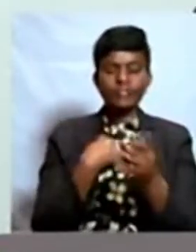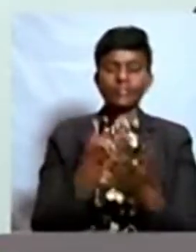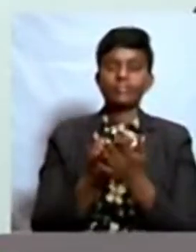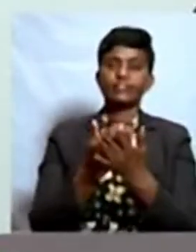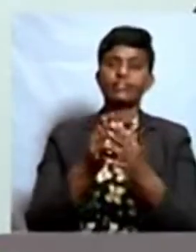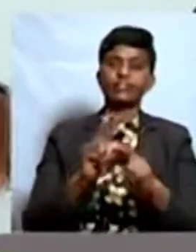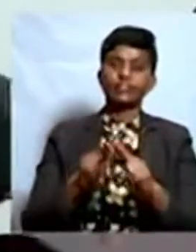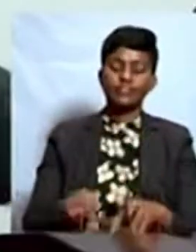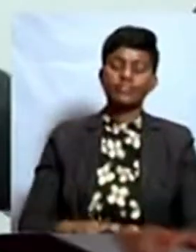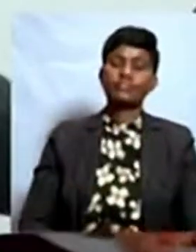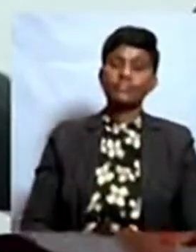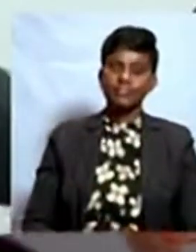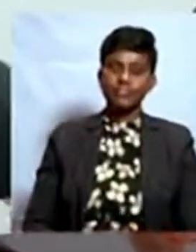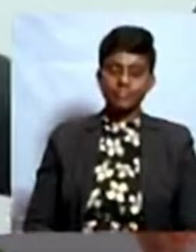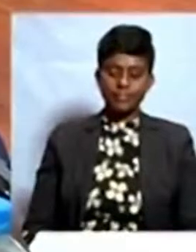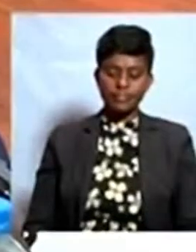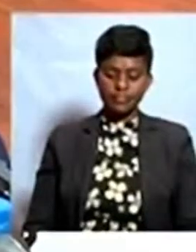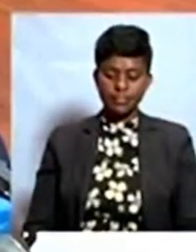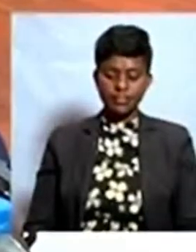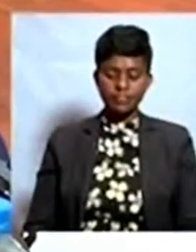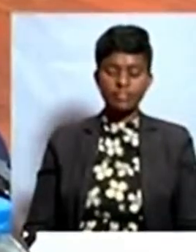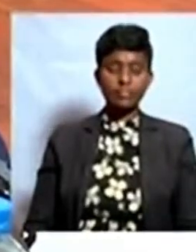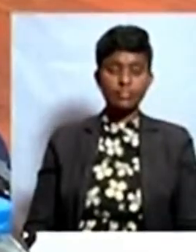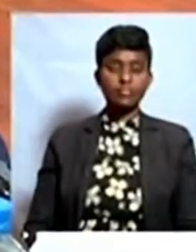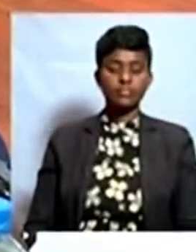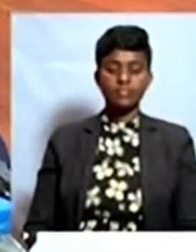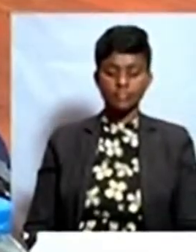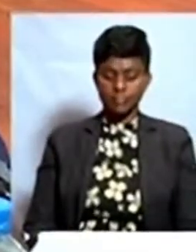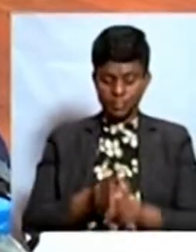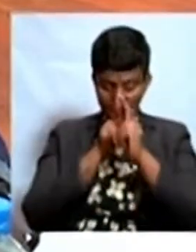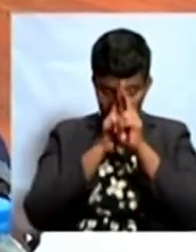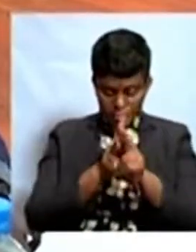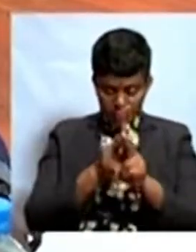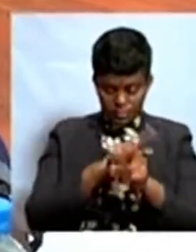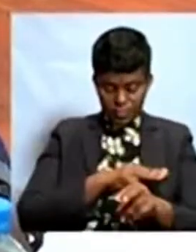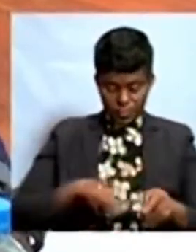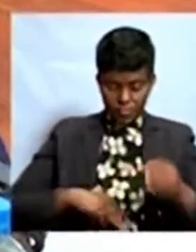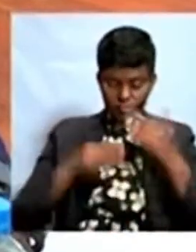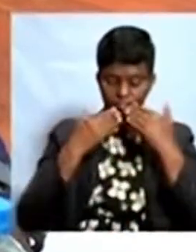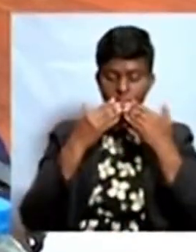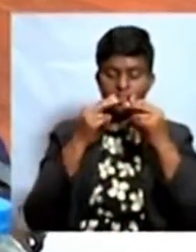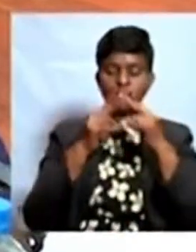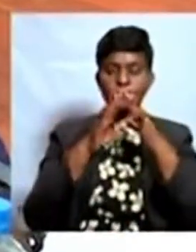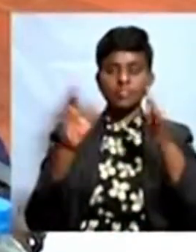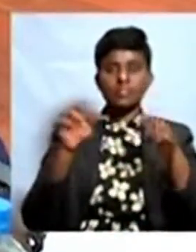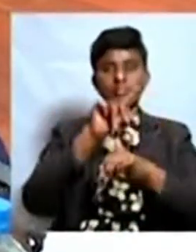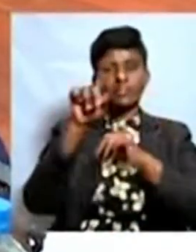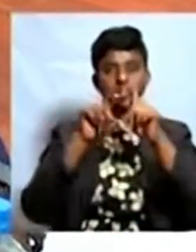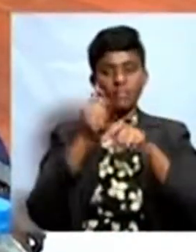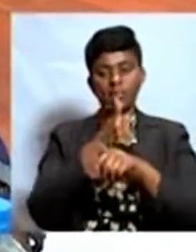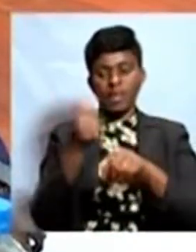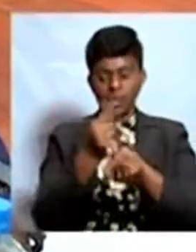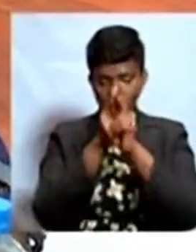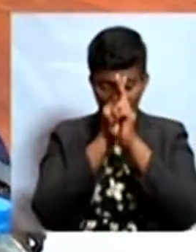Chair. Thank you so much, PS. Honorable members, any questions? Honorable